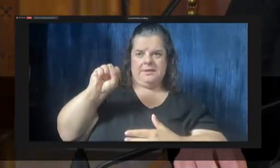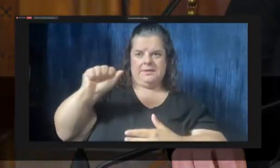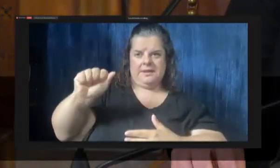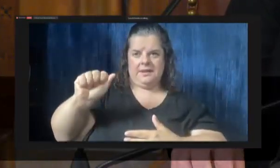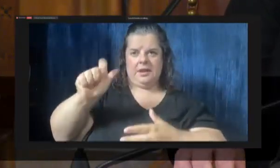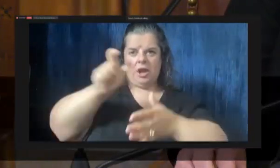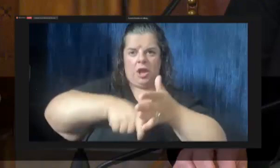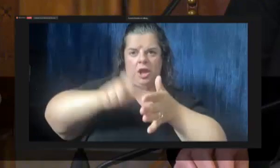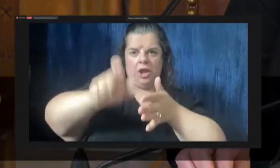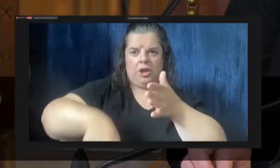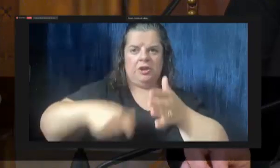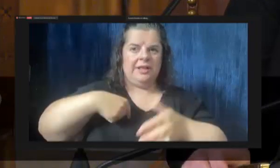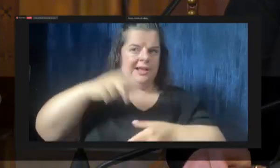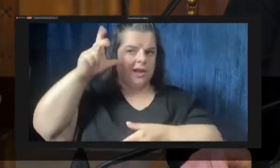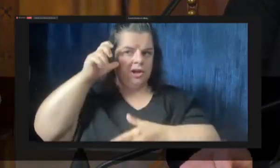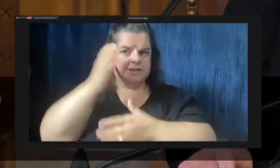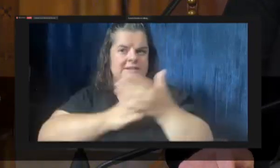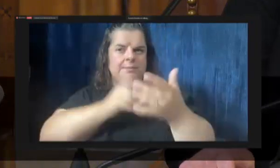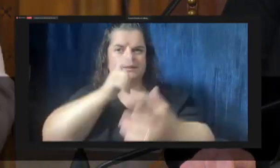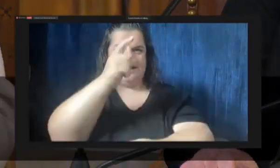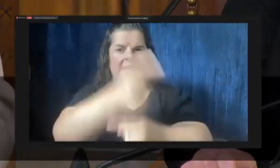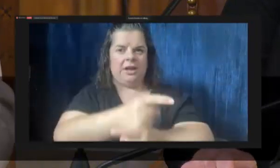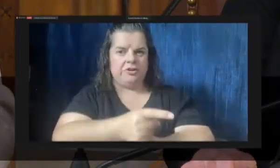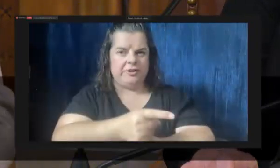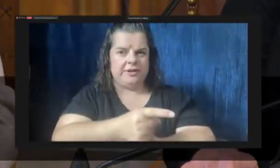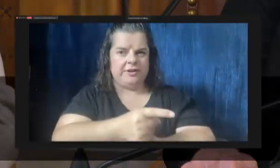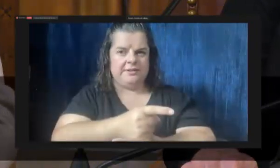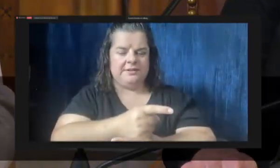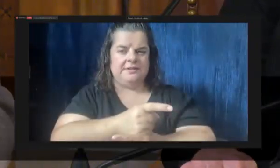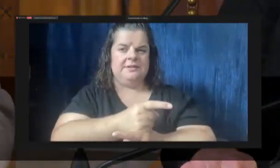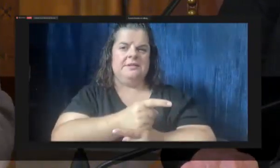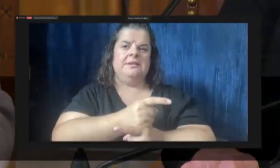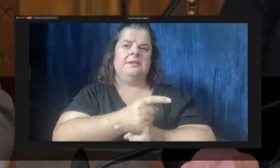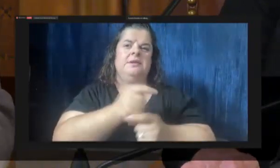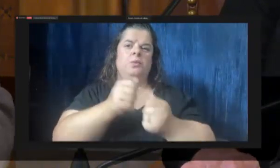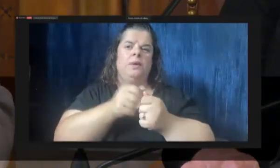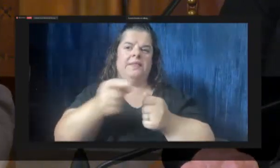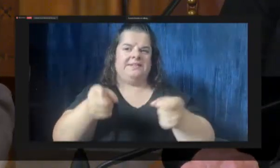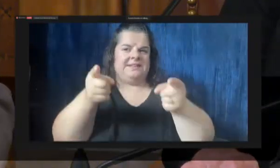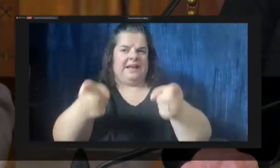at the table that some of that was not accurate. And so with this expedited